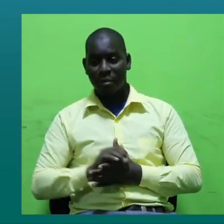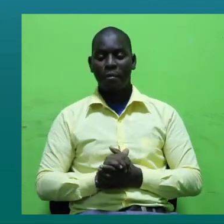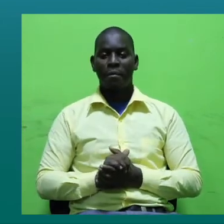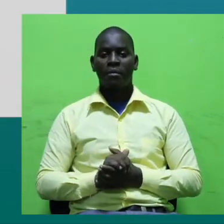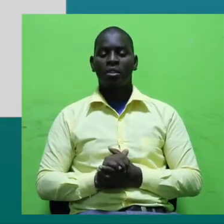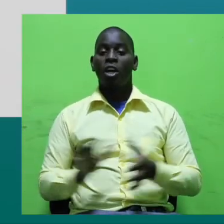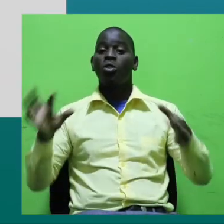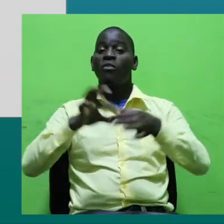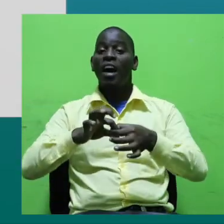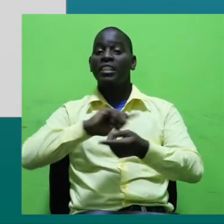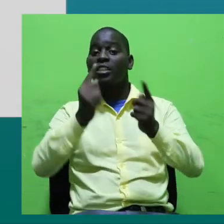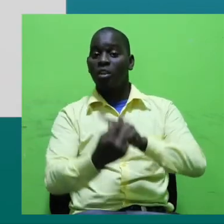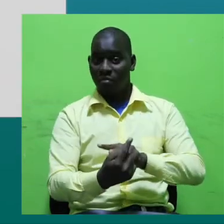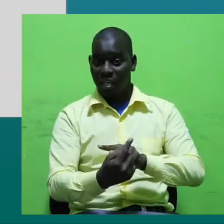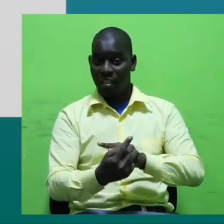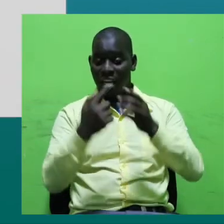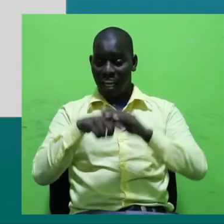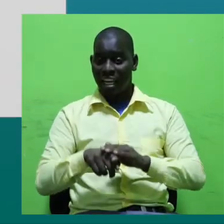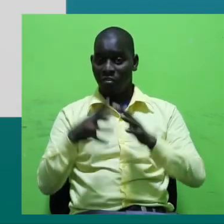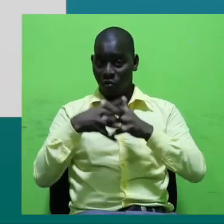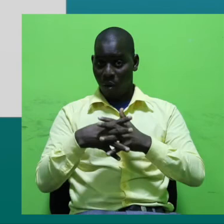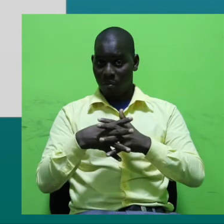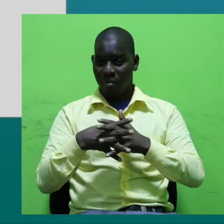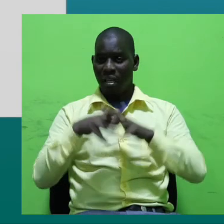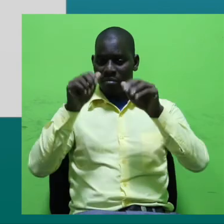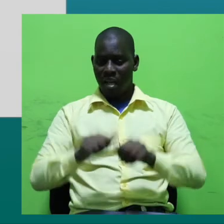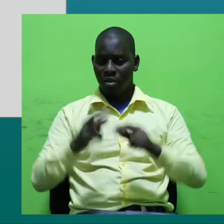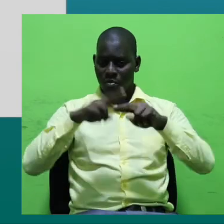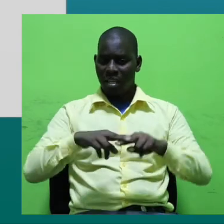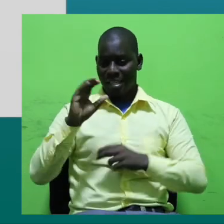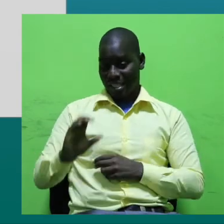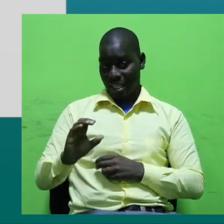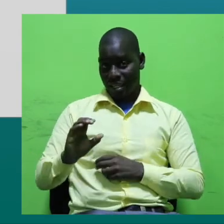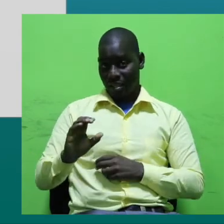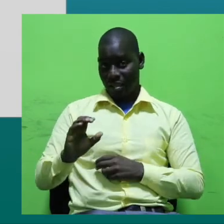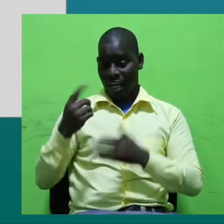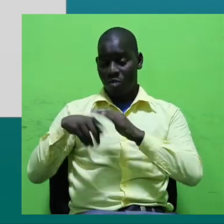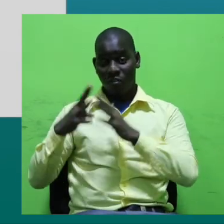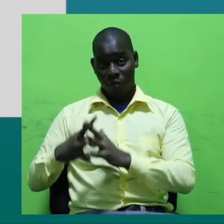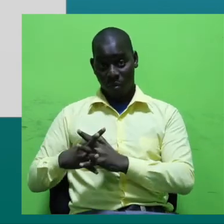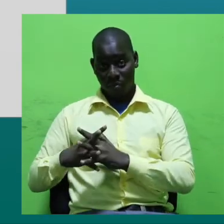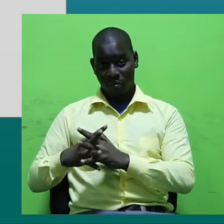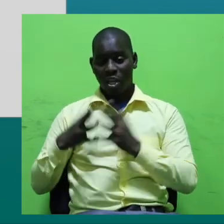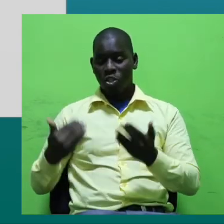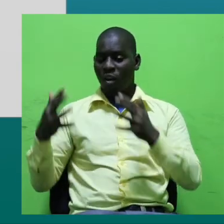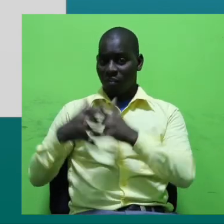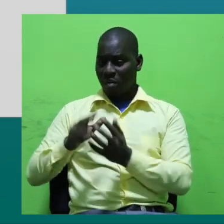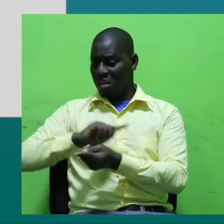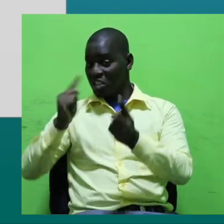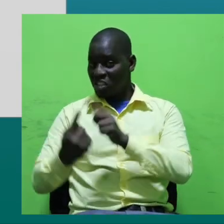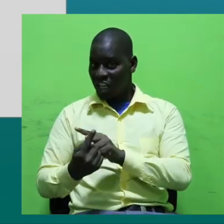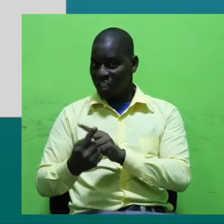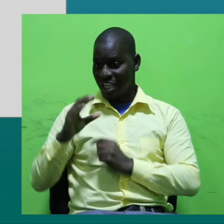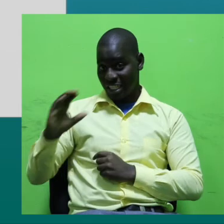Identifying the problem. This is the first step of the scientific method. The problem is identified